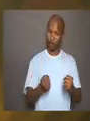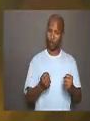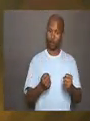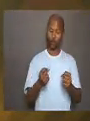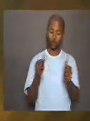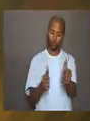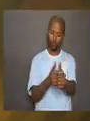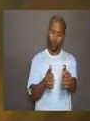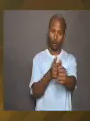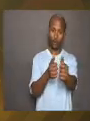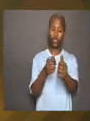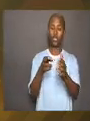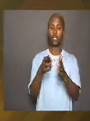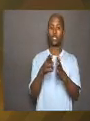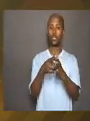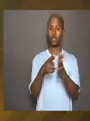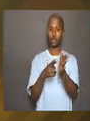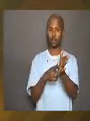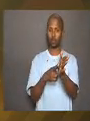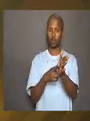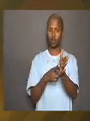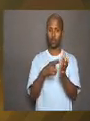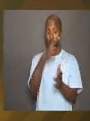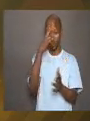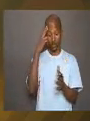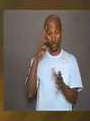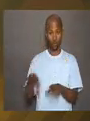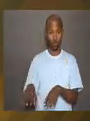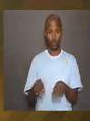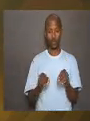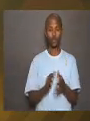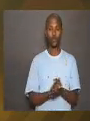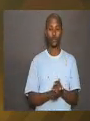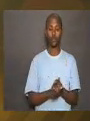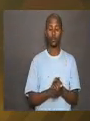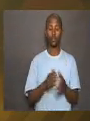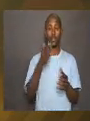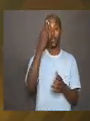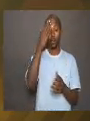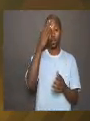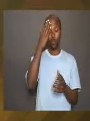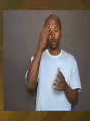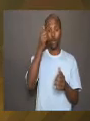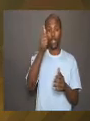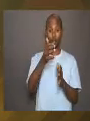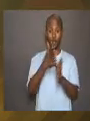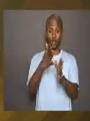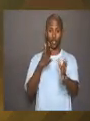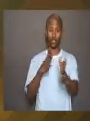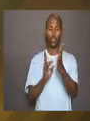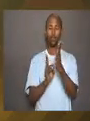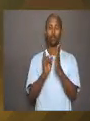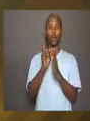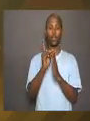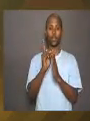able to follow this chain of reasoning, students. Knowledge of